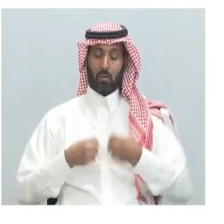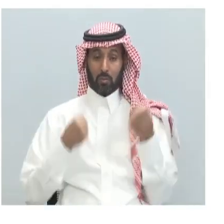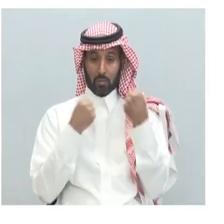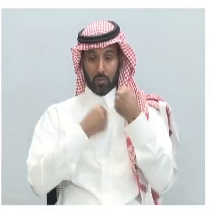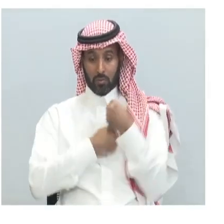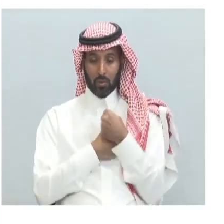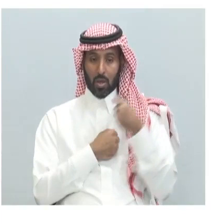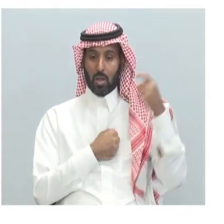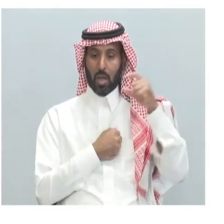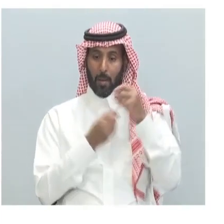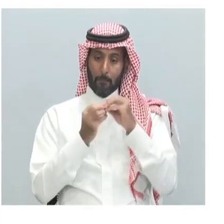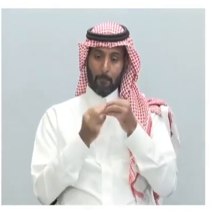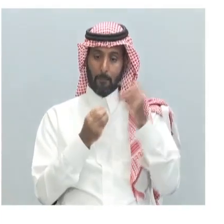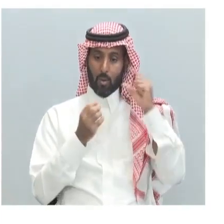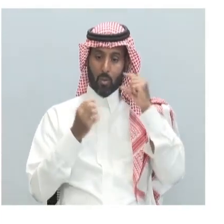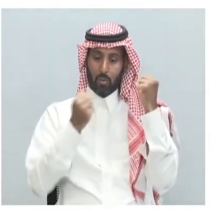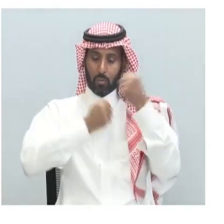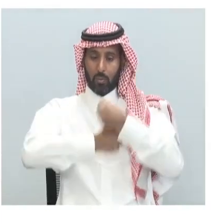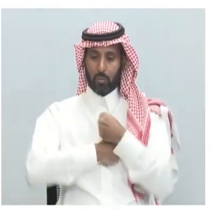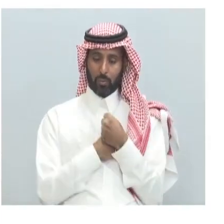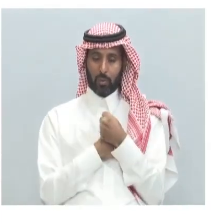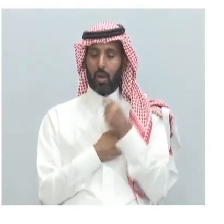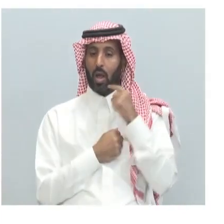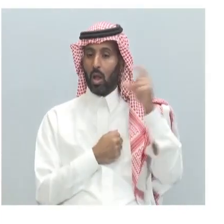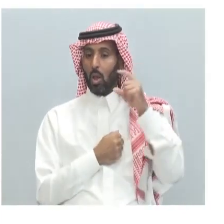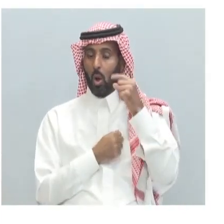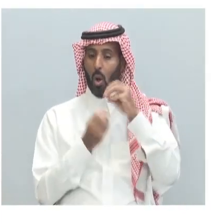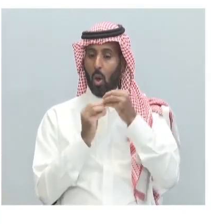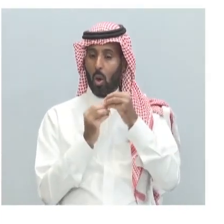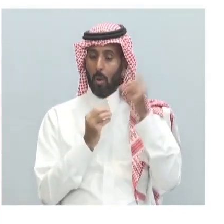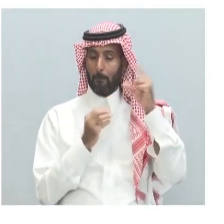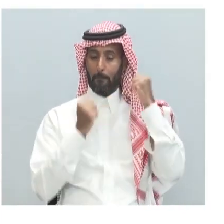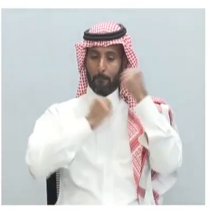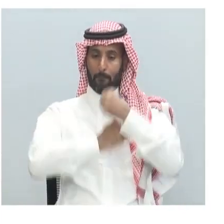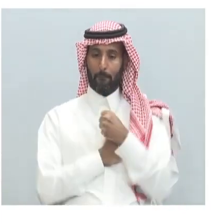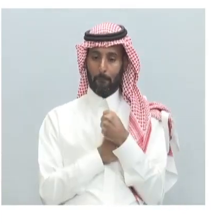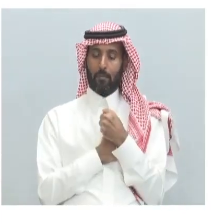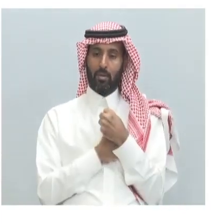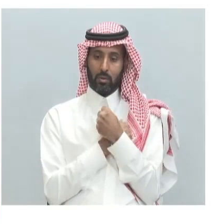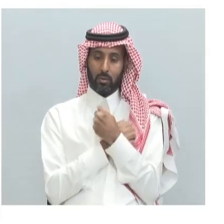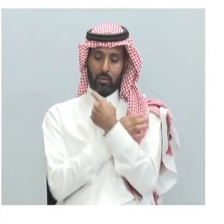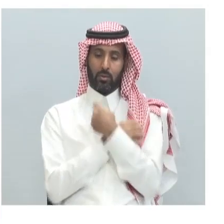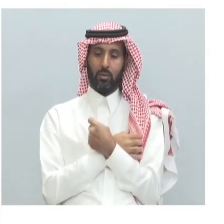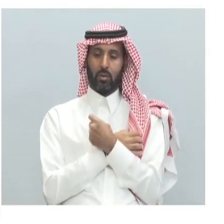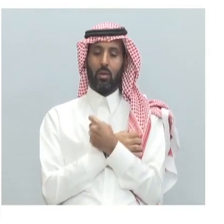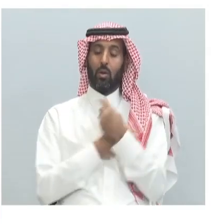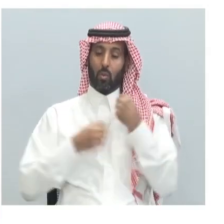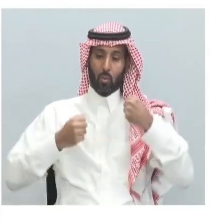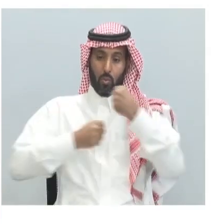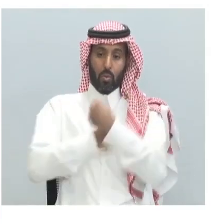wearing a blue coat. So we have a blue coat here, blue coat, and we have